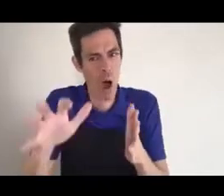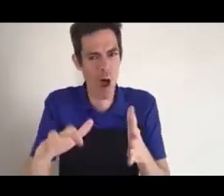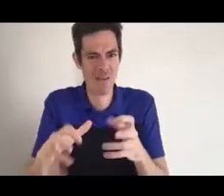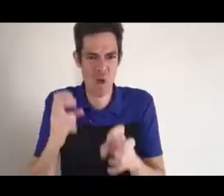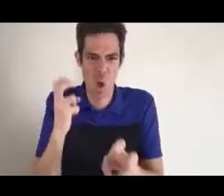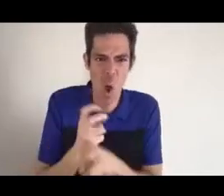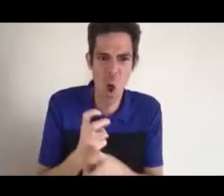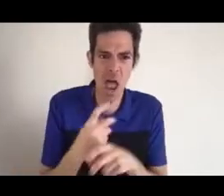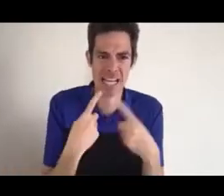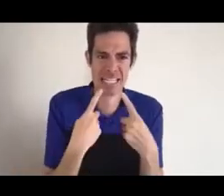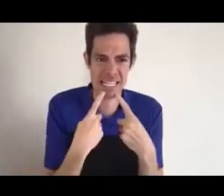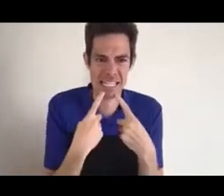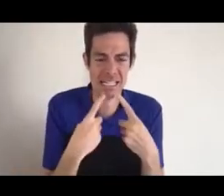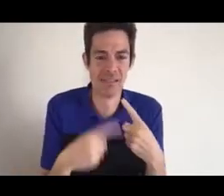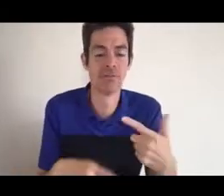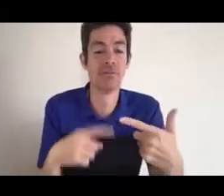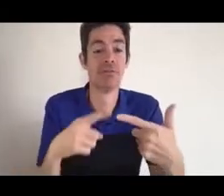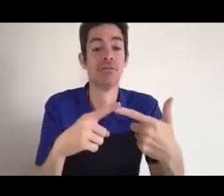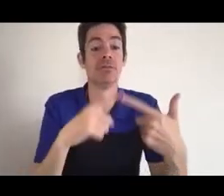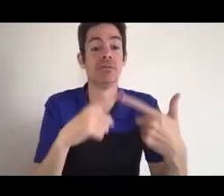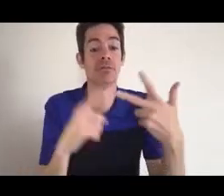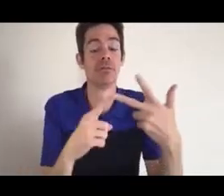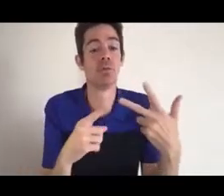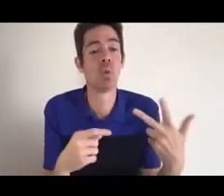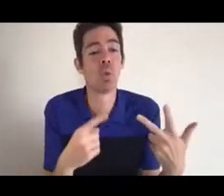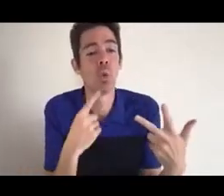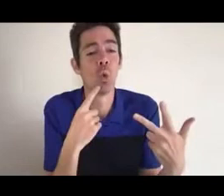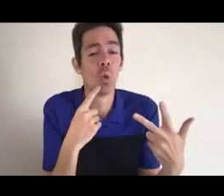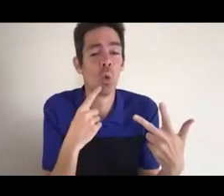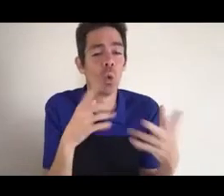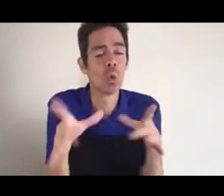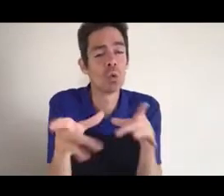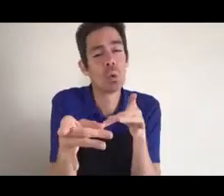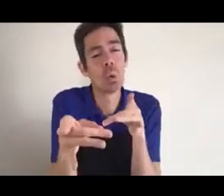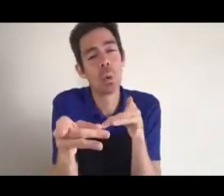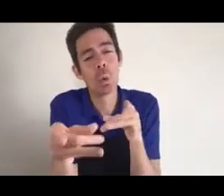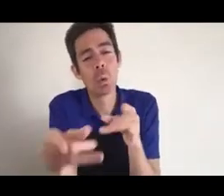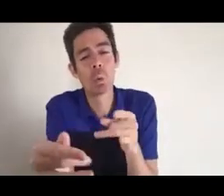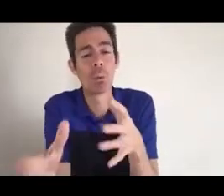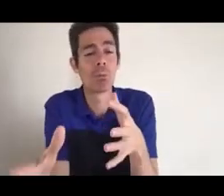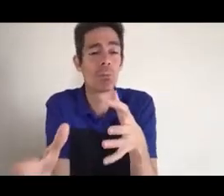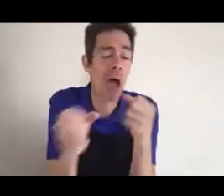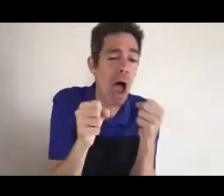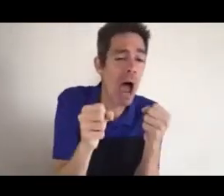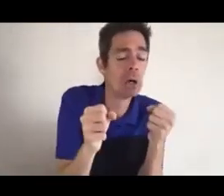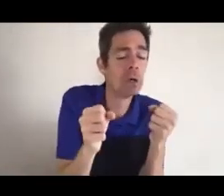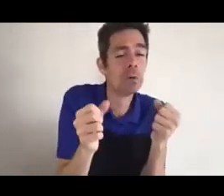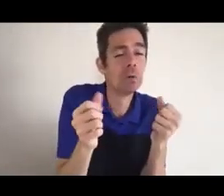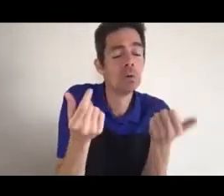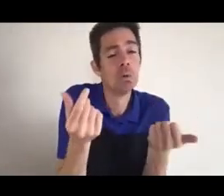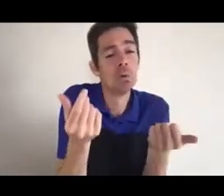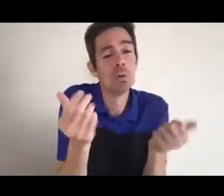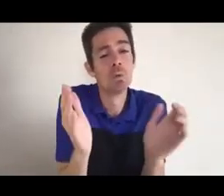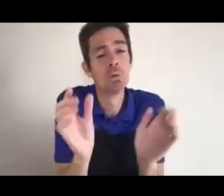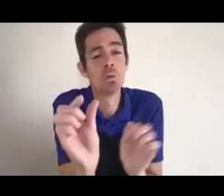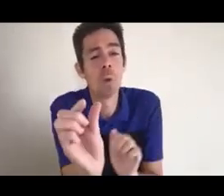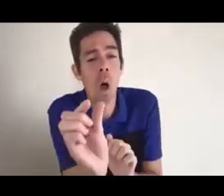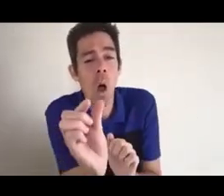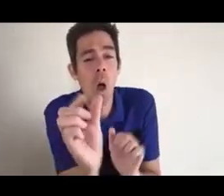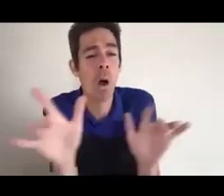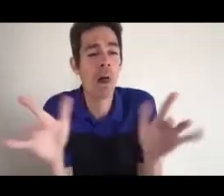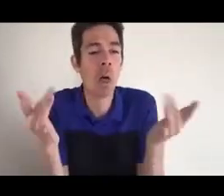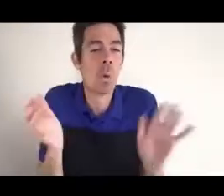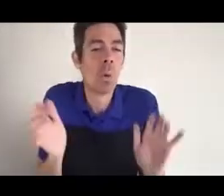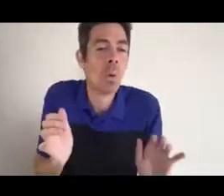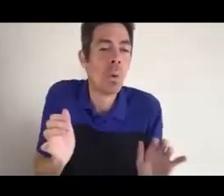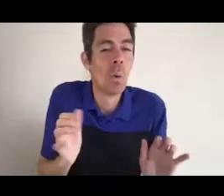it's intense, it's extreme, it's hard. This ooh face is smooth. You can use it